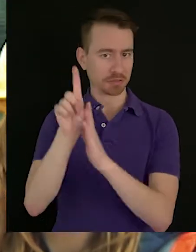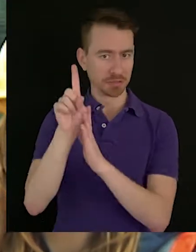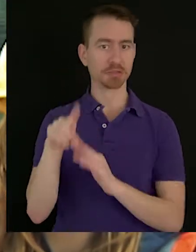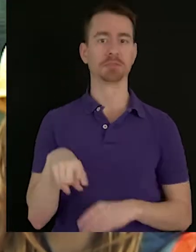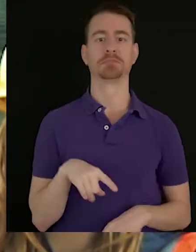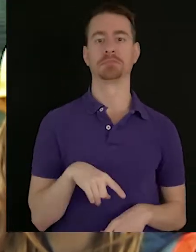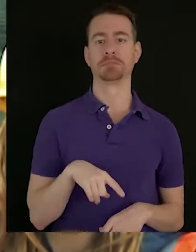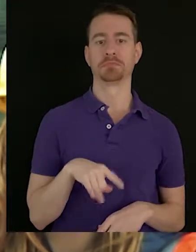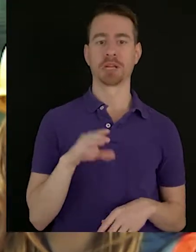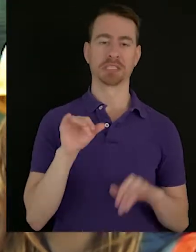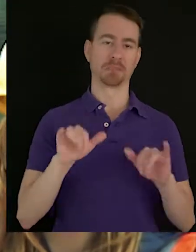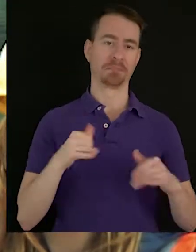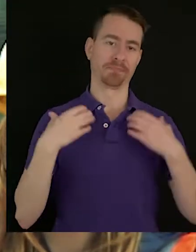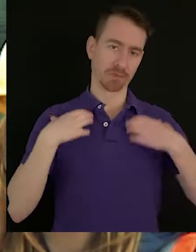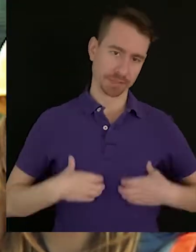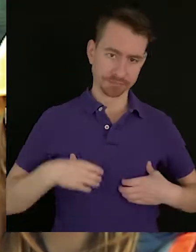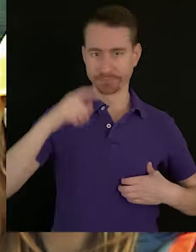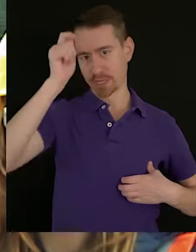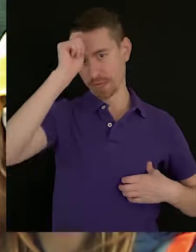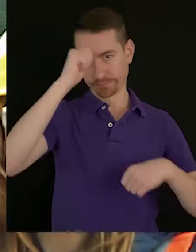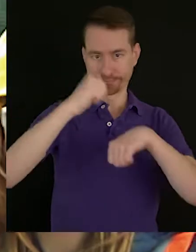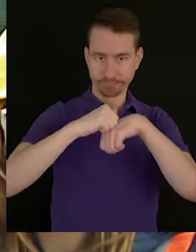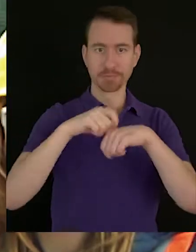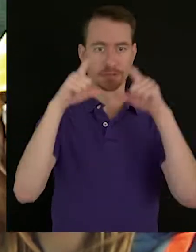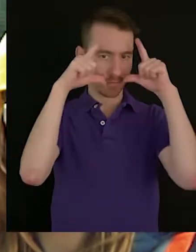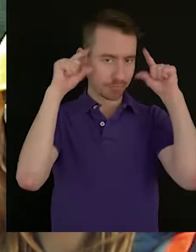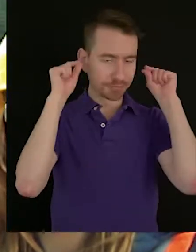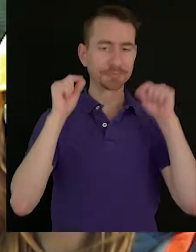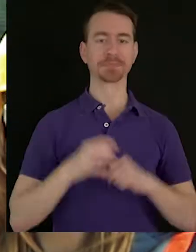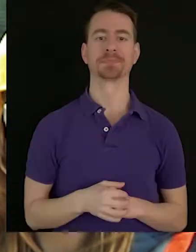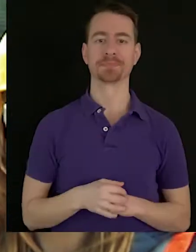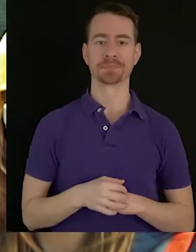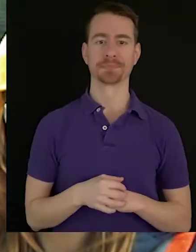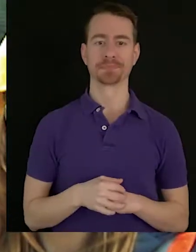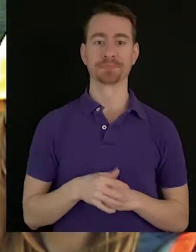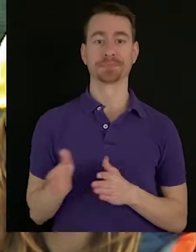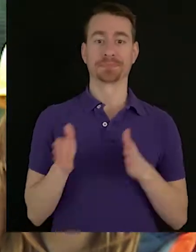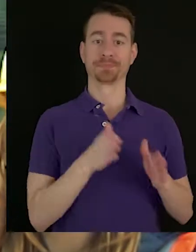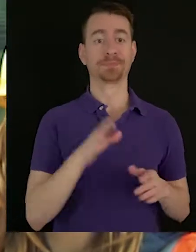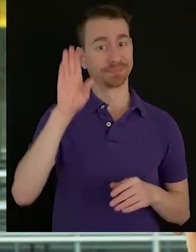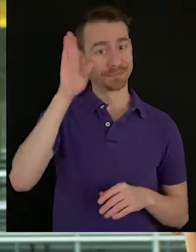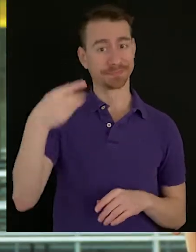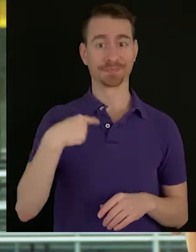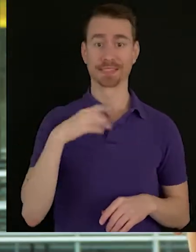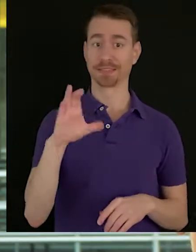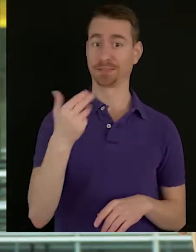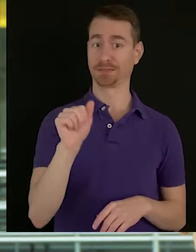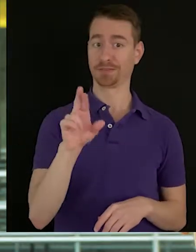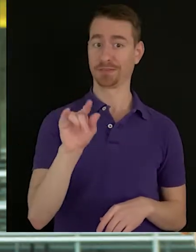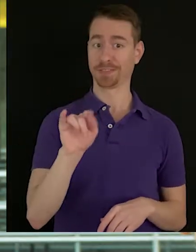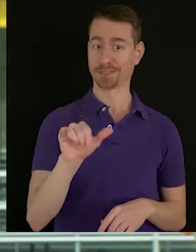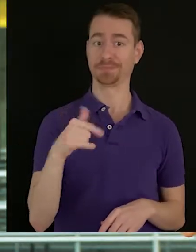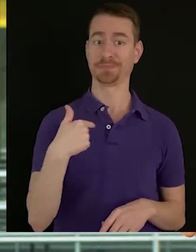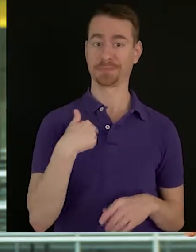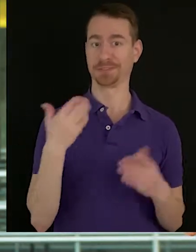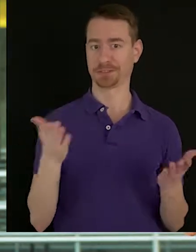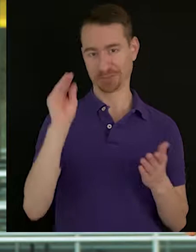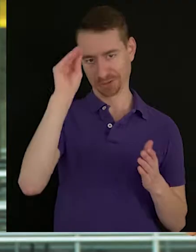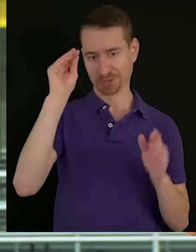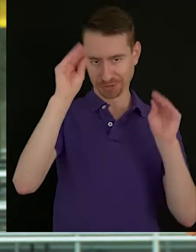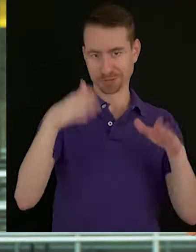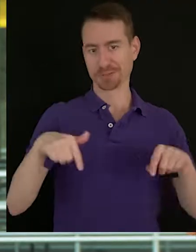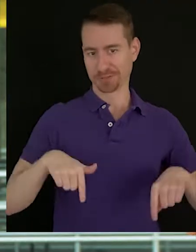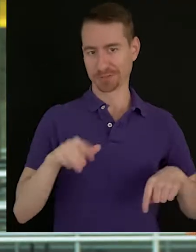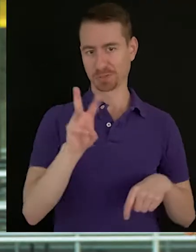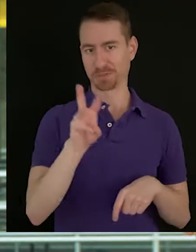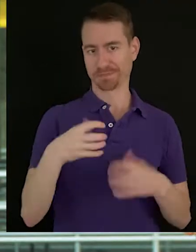height, and I am also decked out in the safety gear, hard hat, safety glasses, and a vest. Hi, I'm Charity. I'm also an